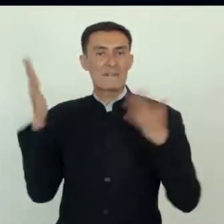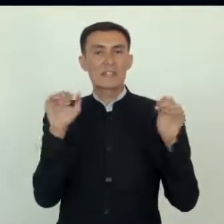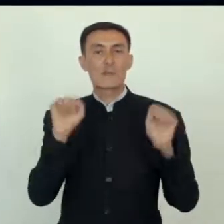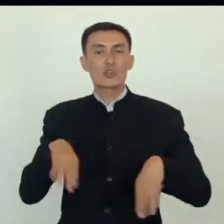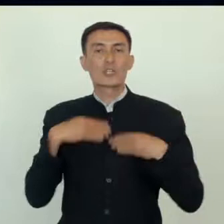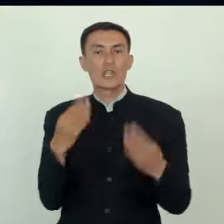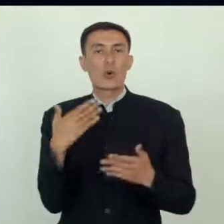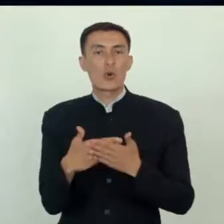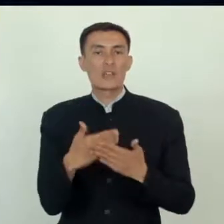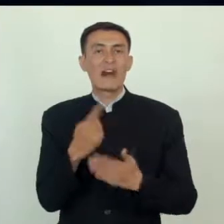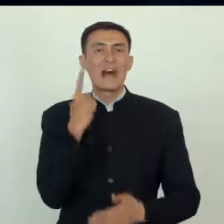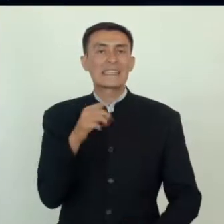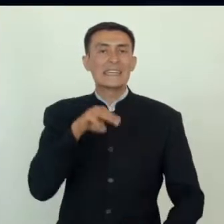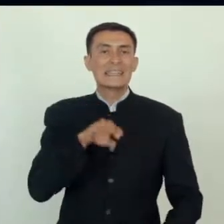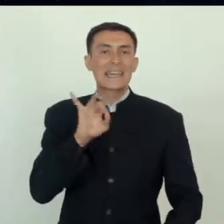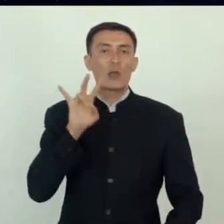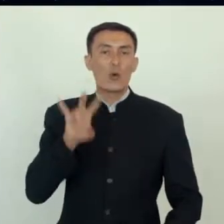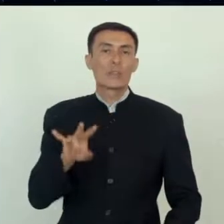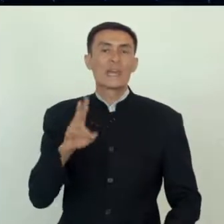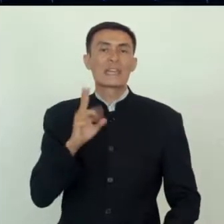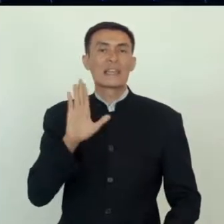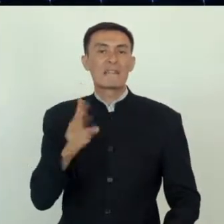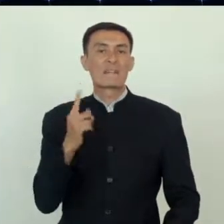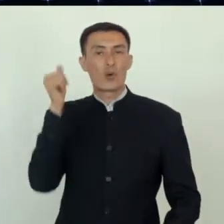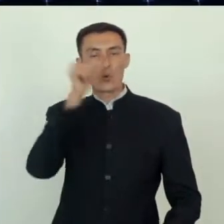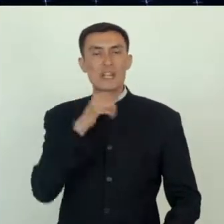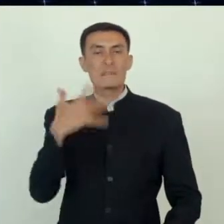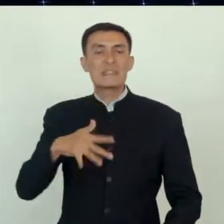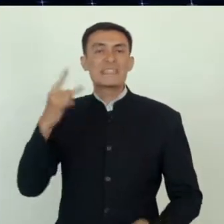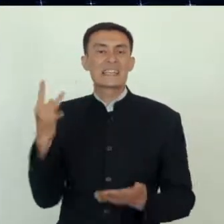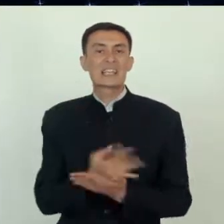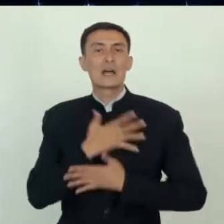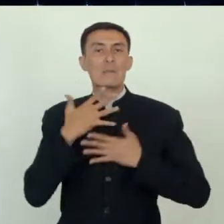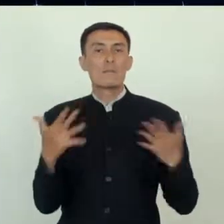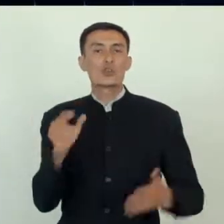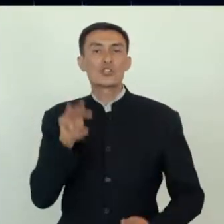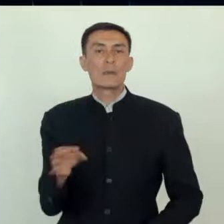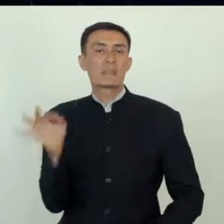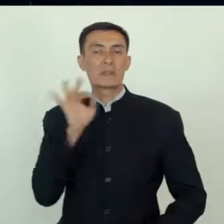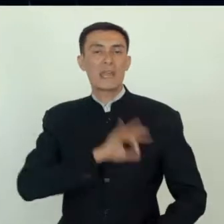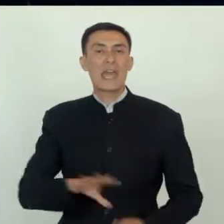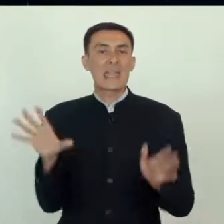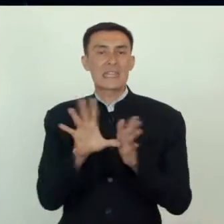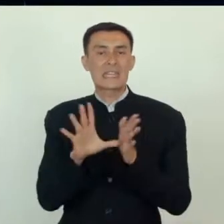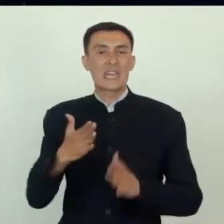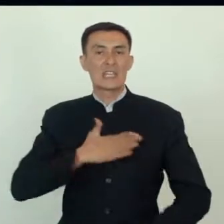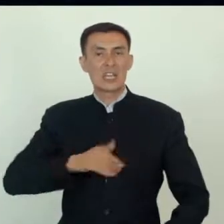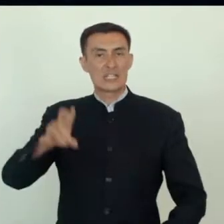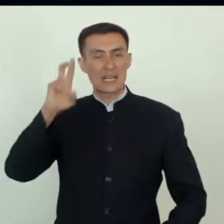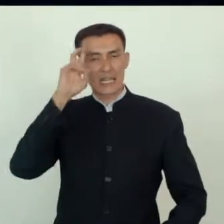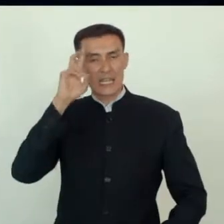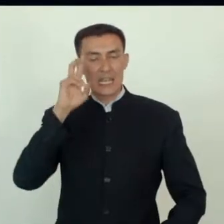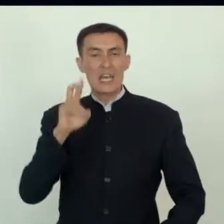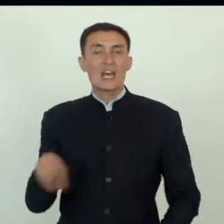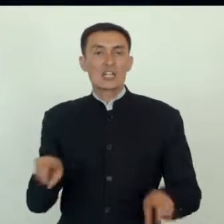about 1 trillion kilowatts per year, and this is 50 times more than is consumed in our country. At the same time, new